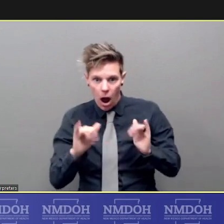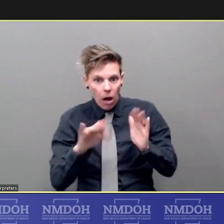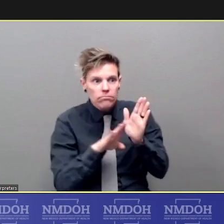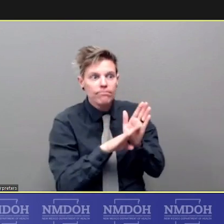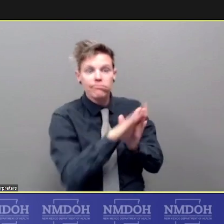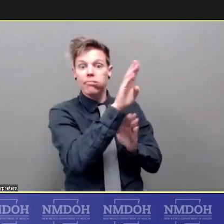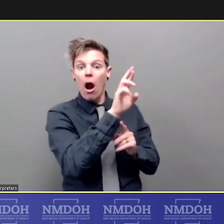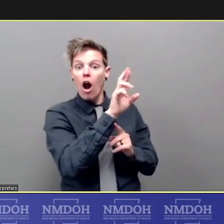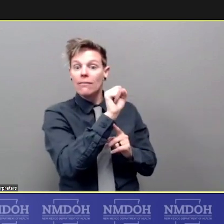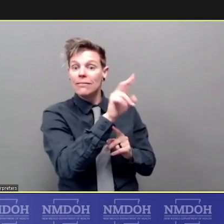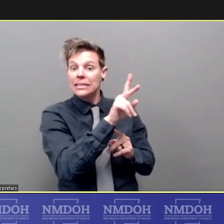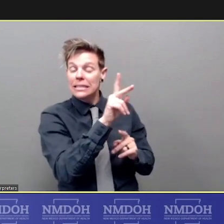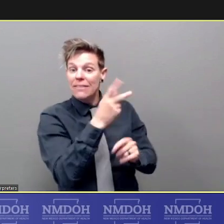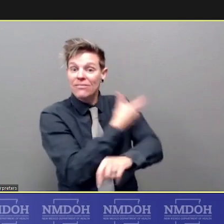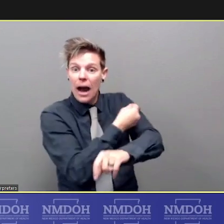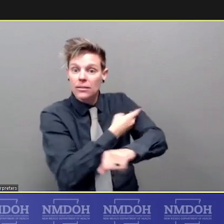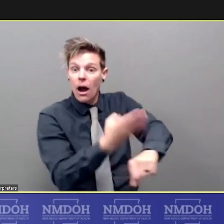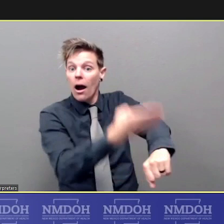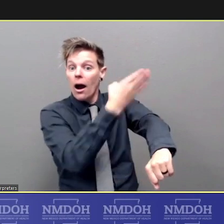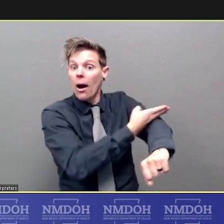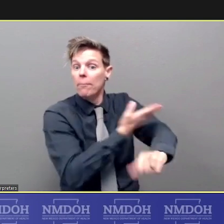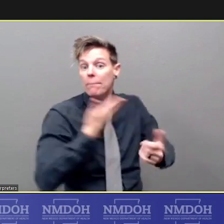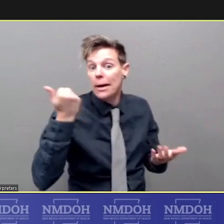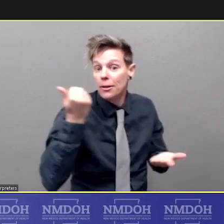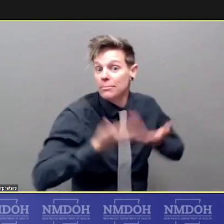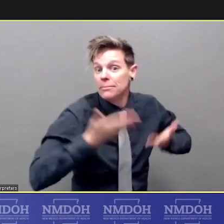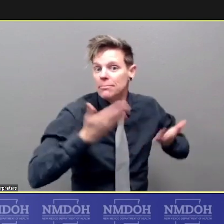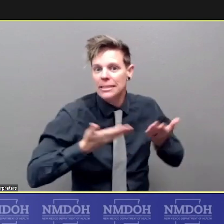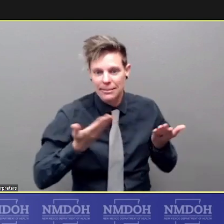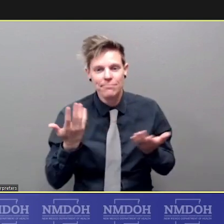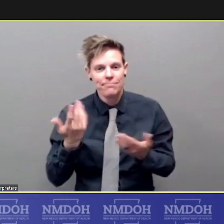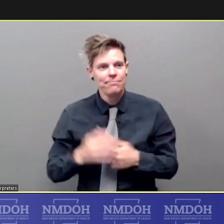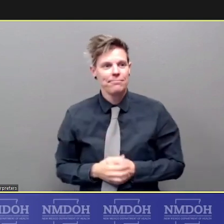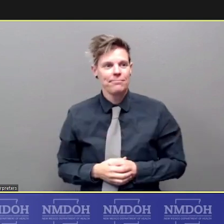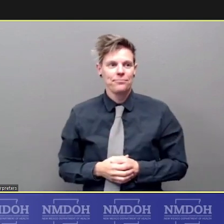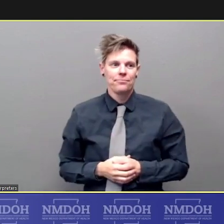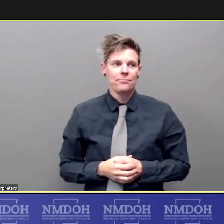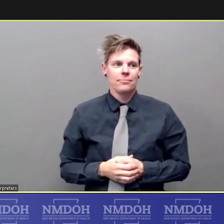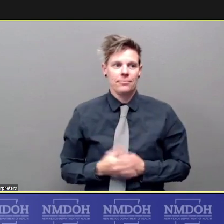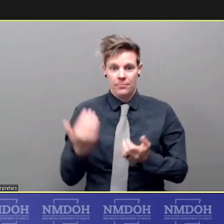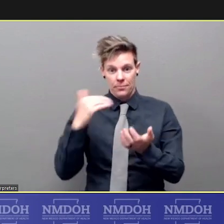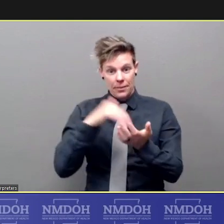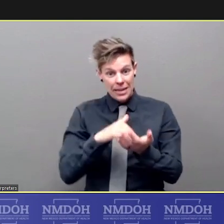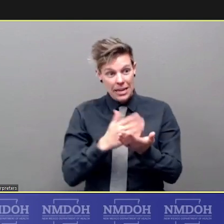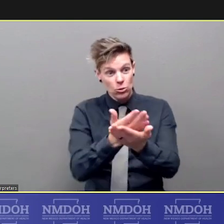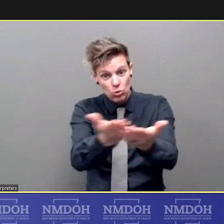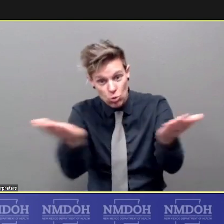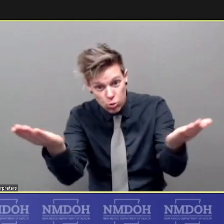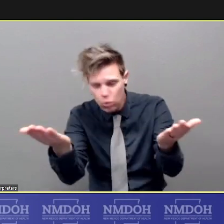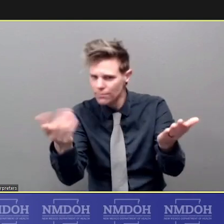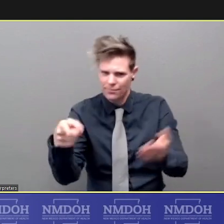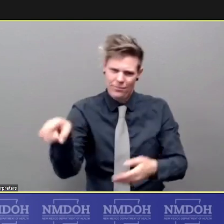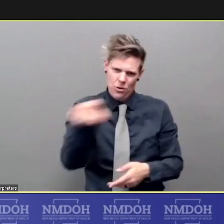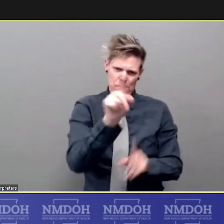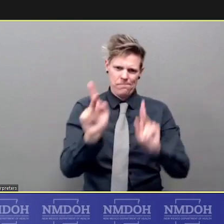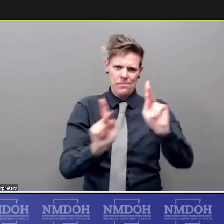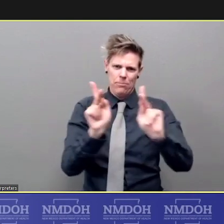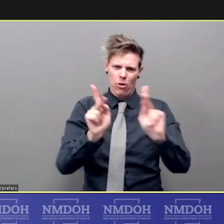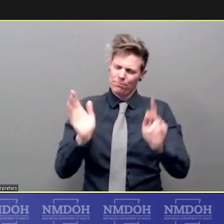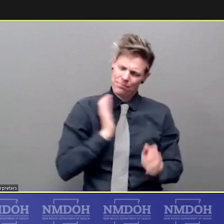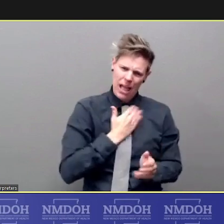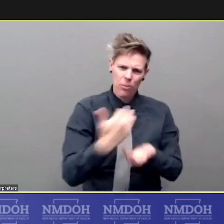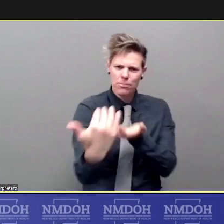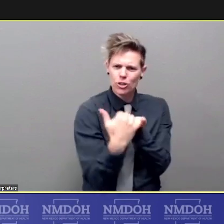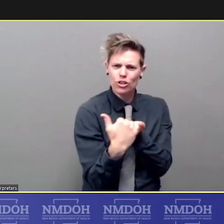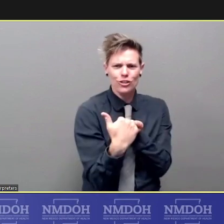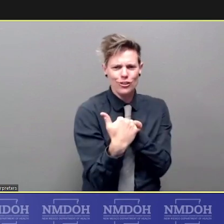all for your attention, your time, your good questions. We still consider you our partners. Everybody who today was talking